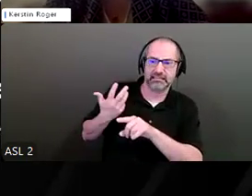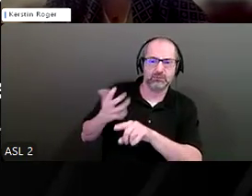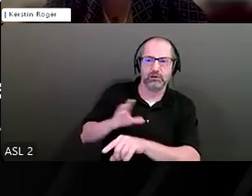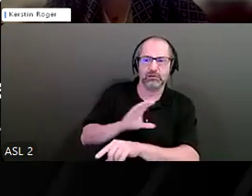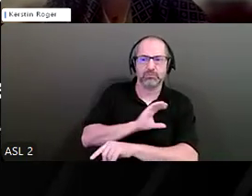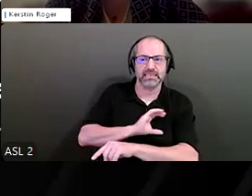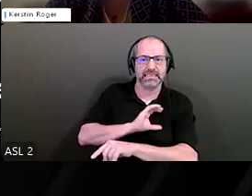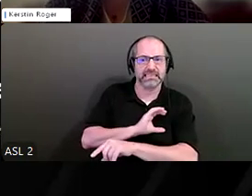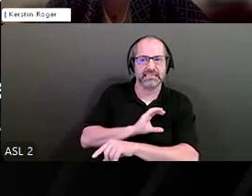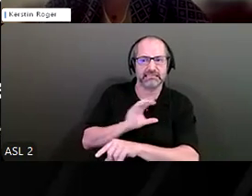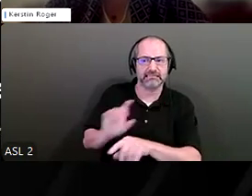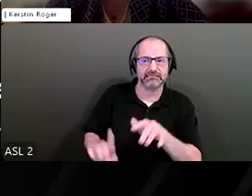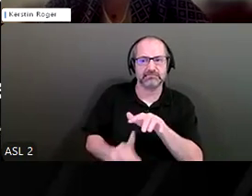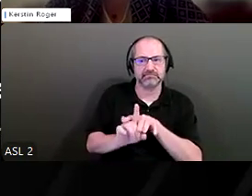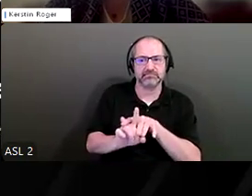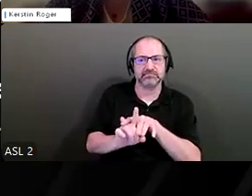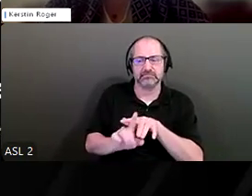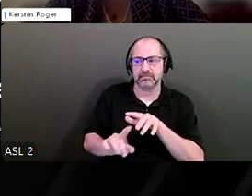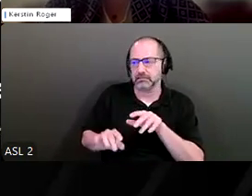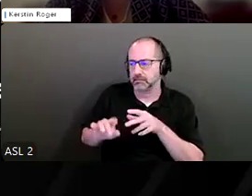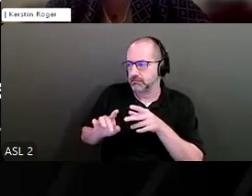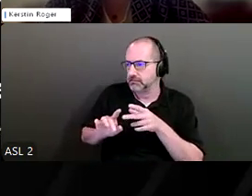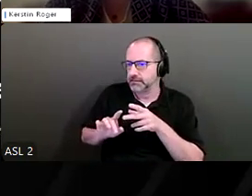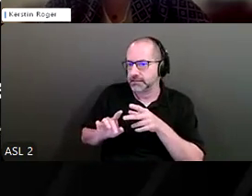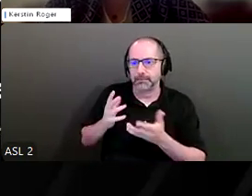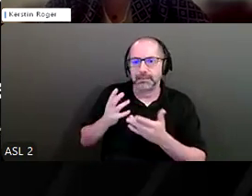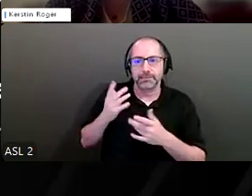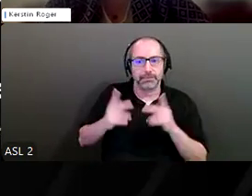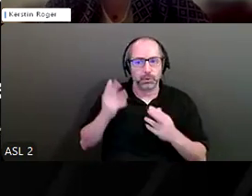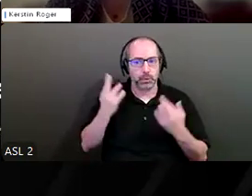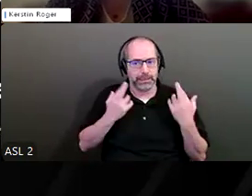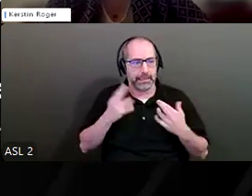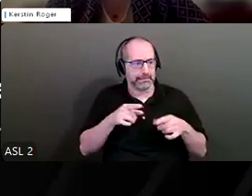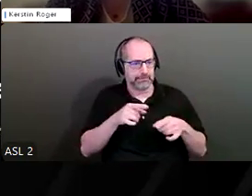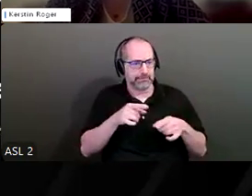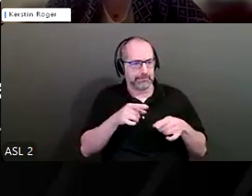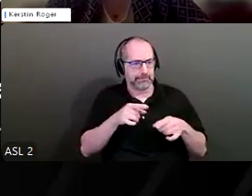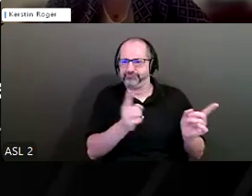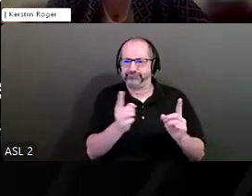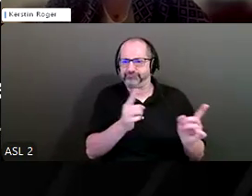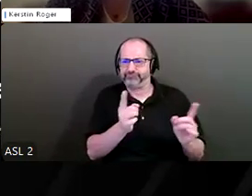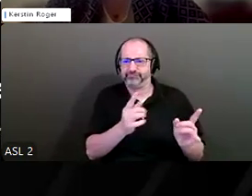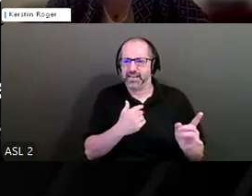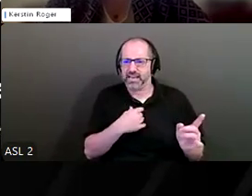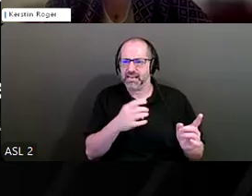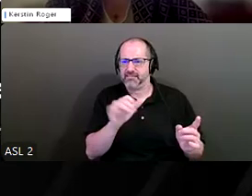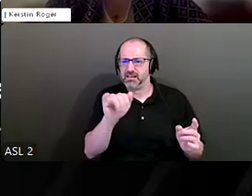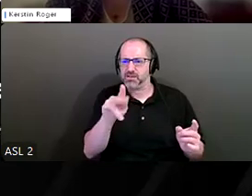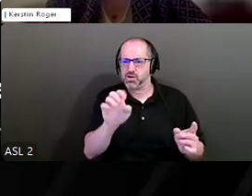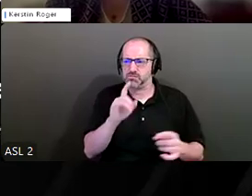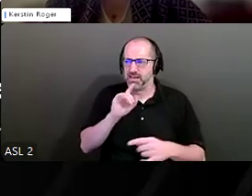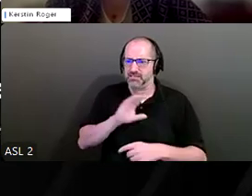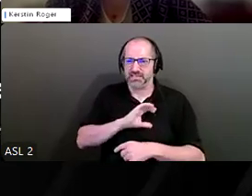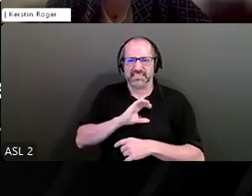involved. Maybe people are quite aware of what's happening, but they don't want to call the police. And we know that there are other systemic failures as well,